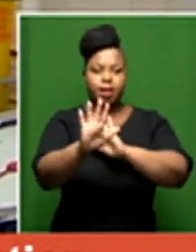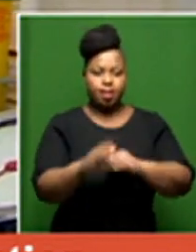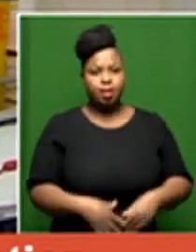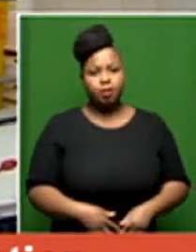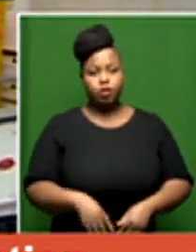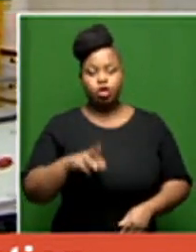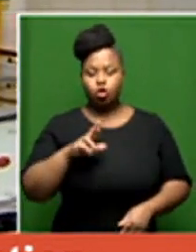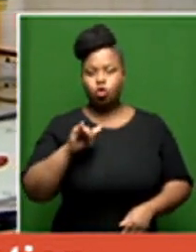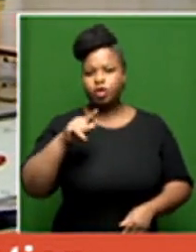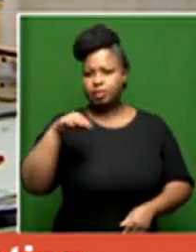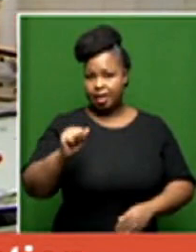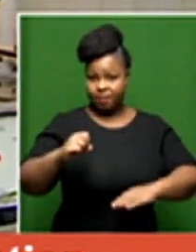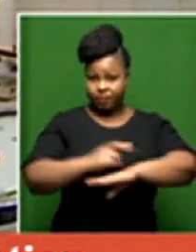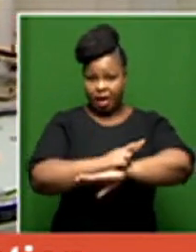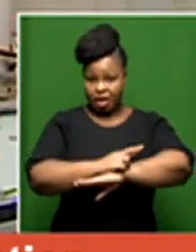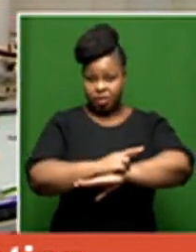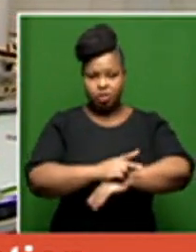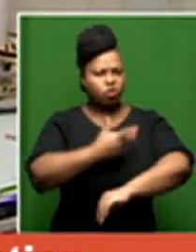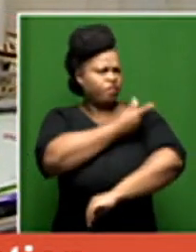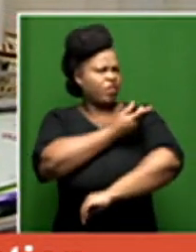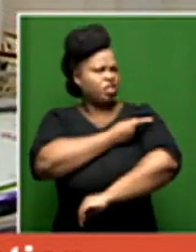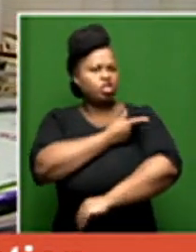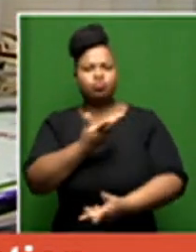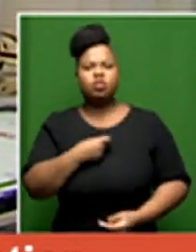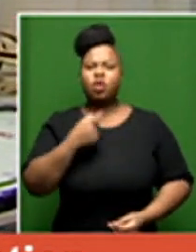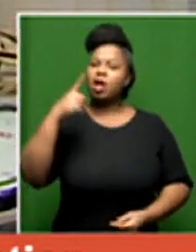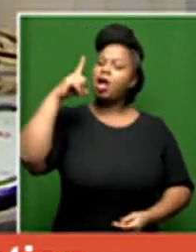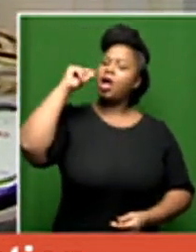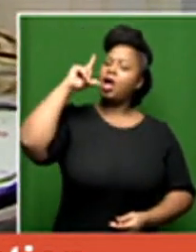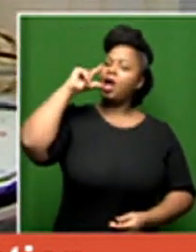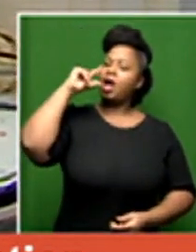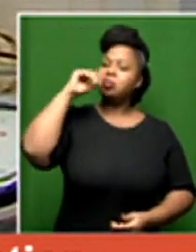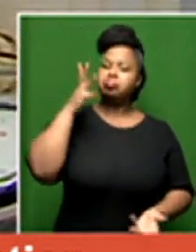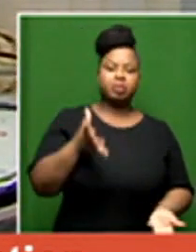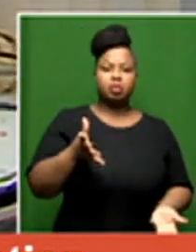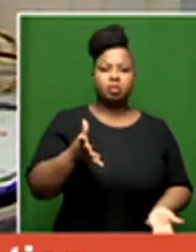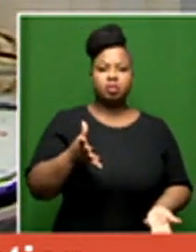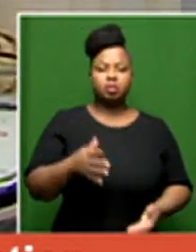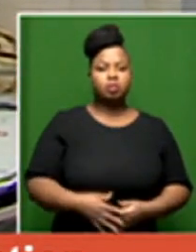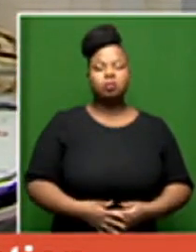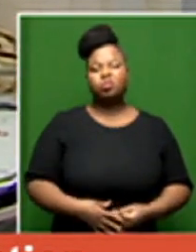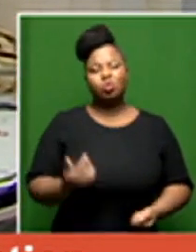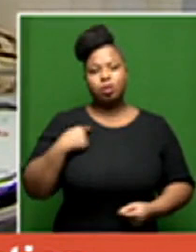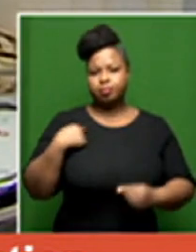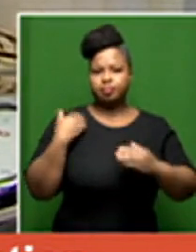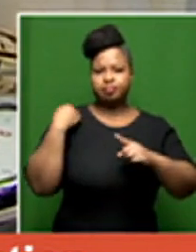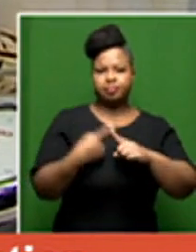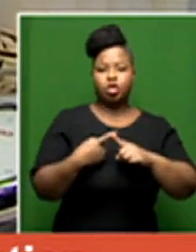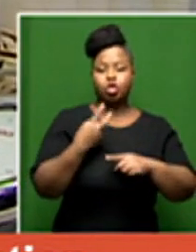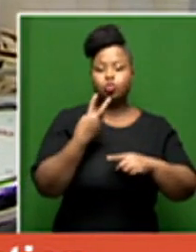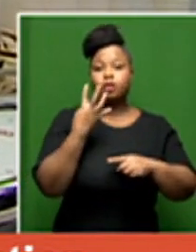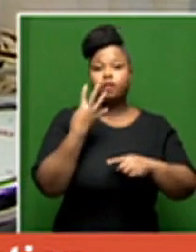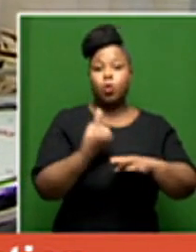the rotavirus vaccine, it's just drops that we give. We give it up until 24 weeks